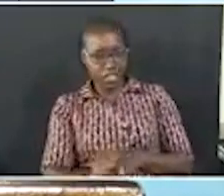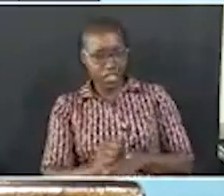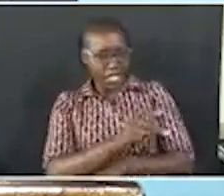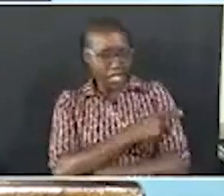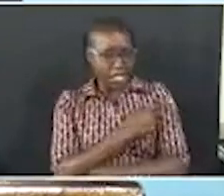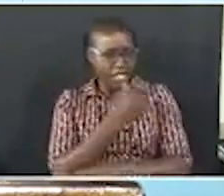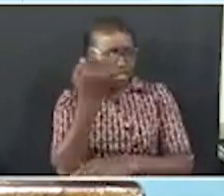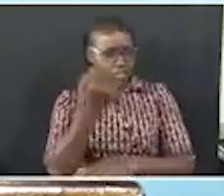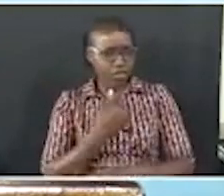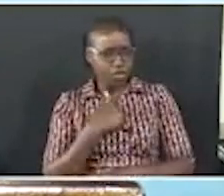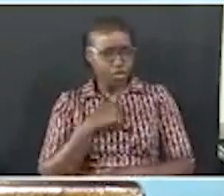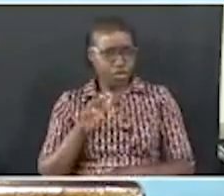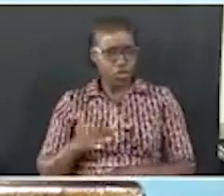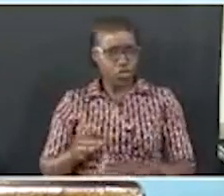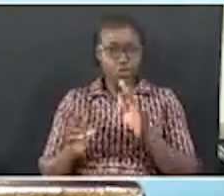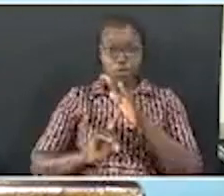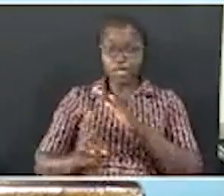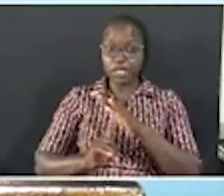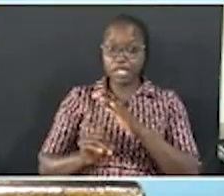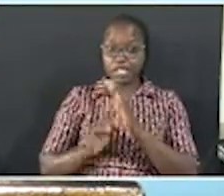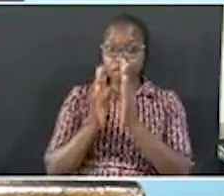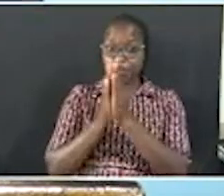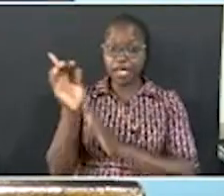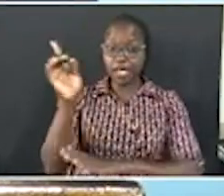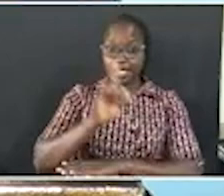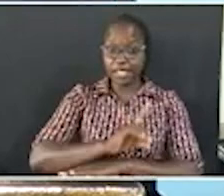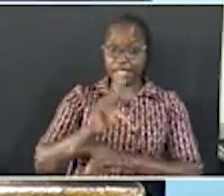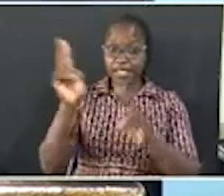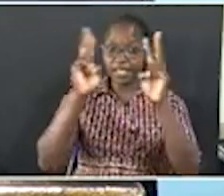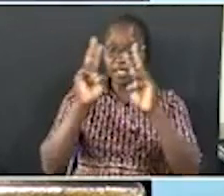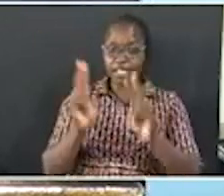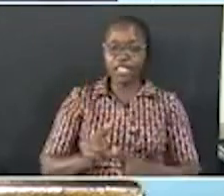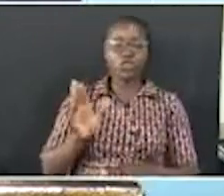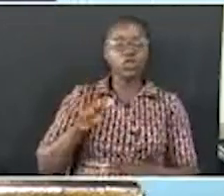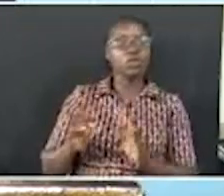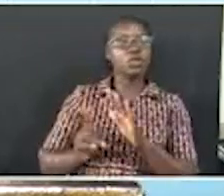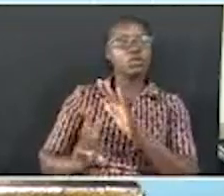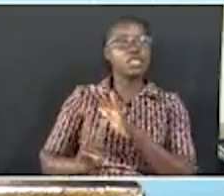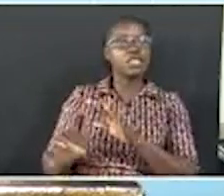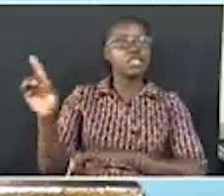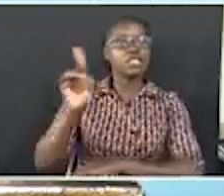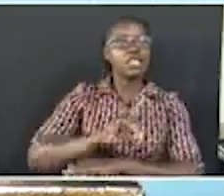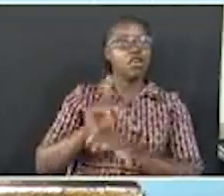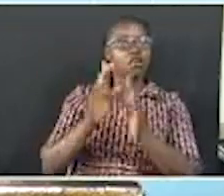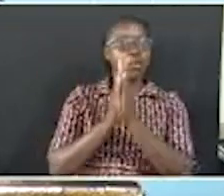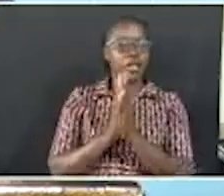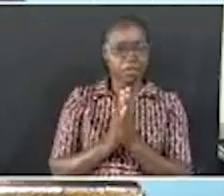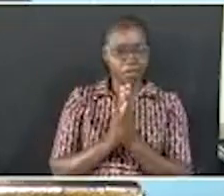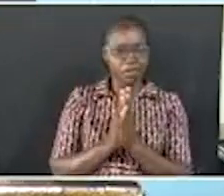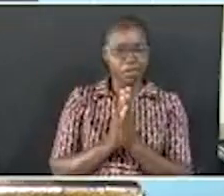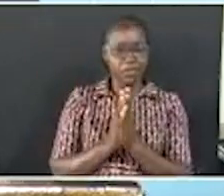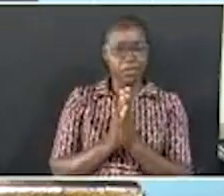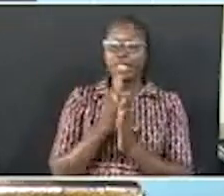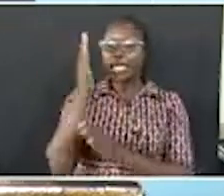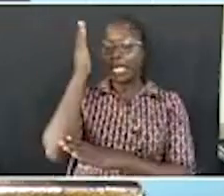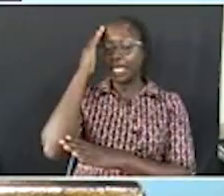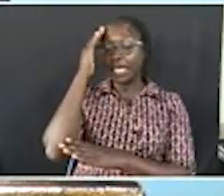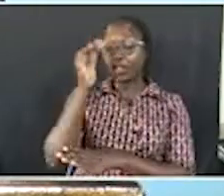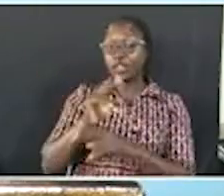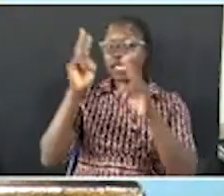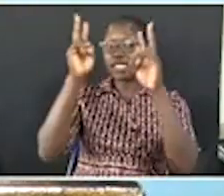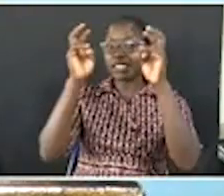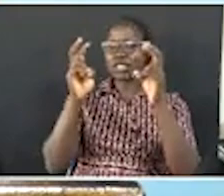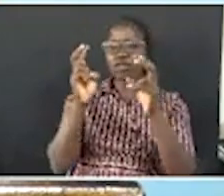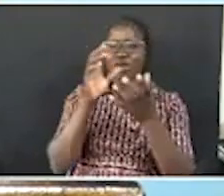me to the Women Ministries Day, the International Women's Day of Prayer. I know that title can